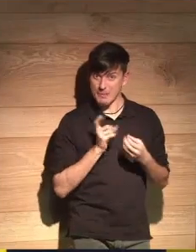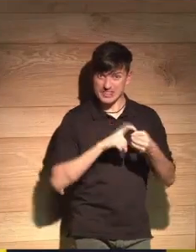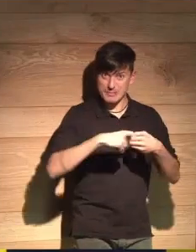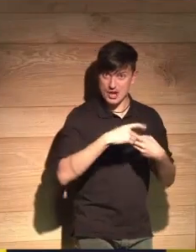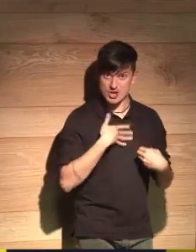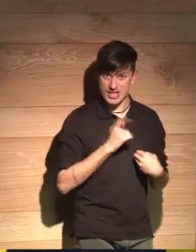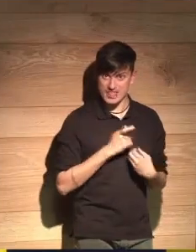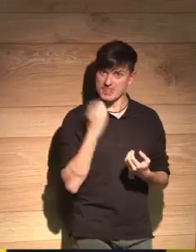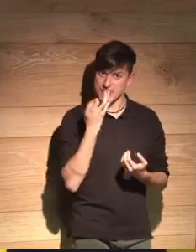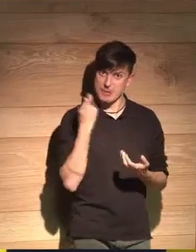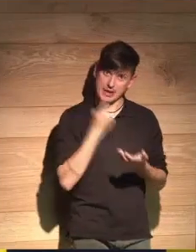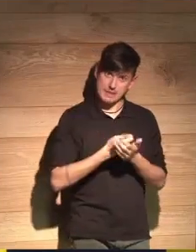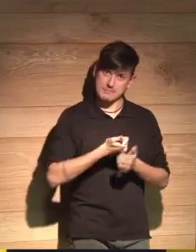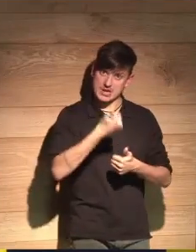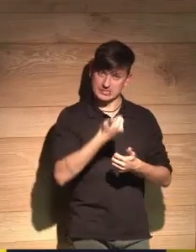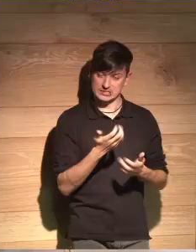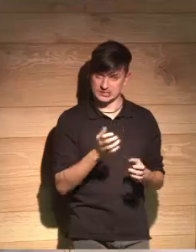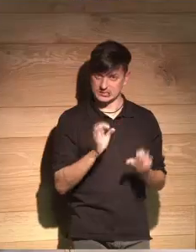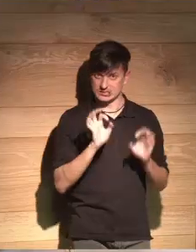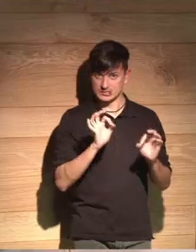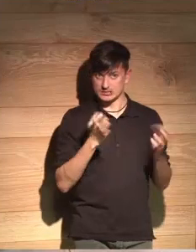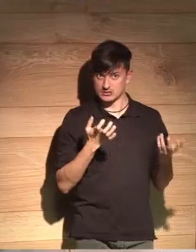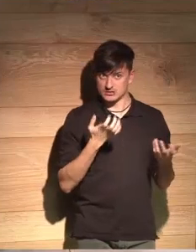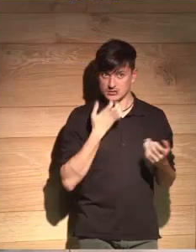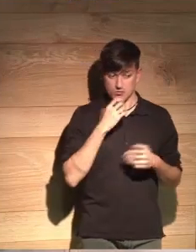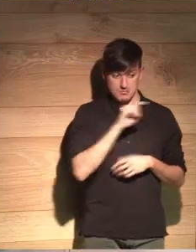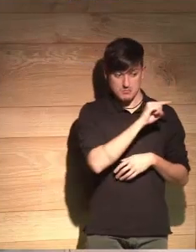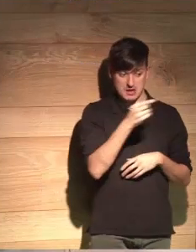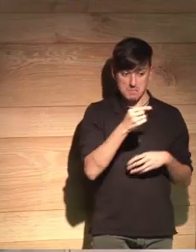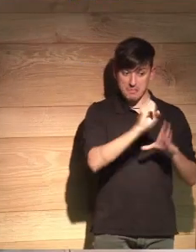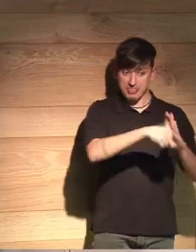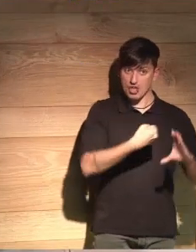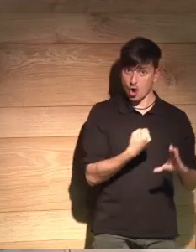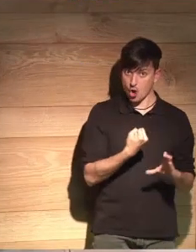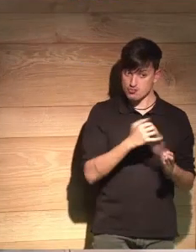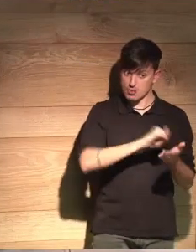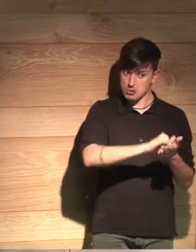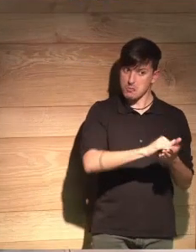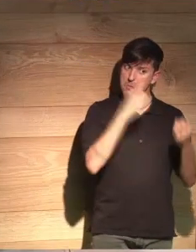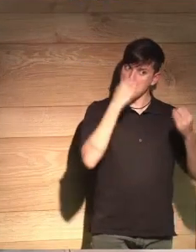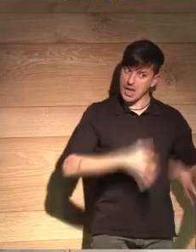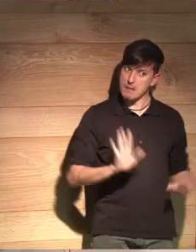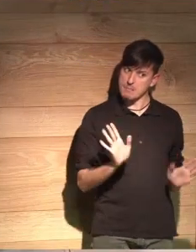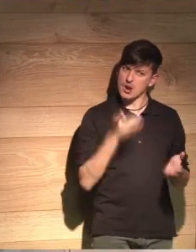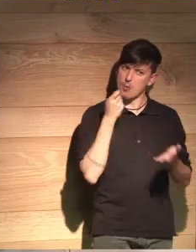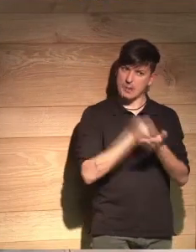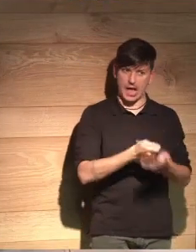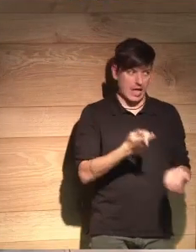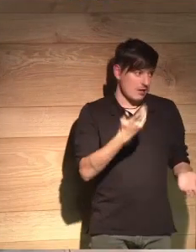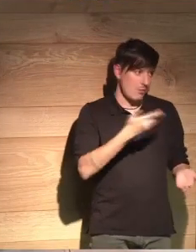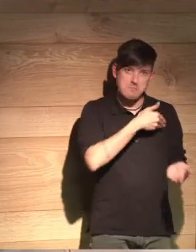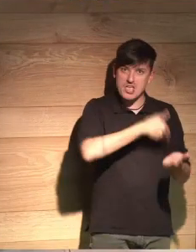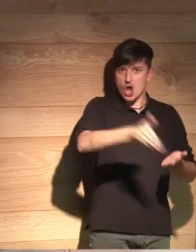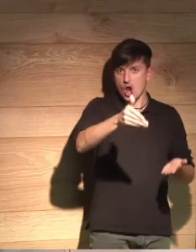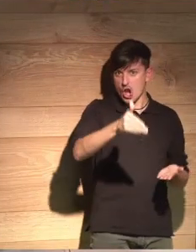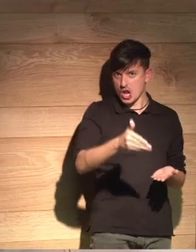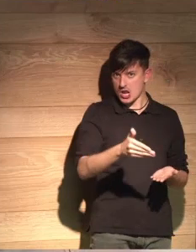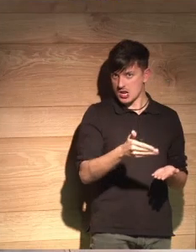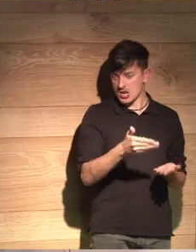doesn't want to participate in life has to pay a lot. So do you want an empty apartment in New York? Okay, that's fine, but you will pay $1